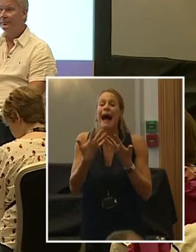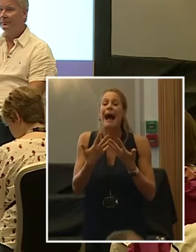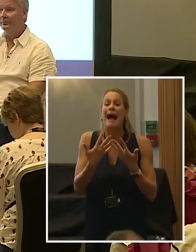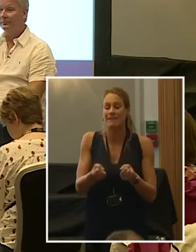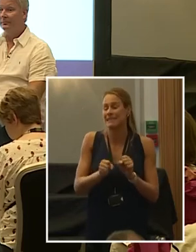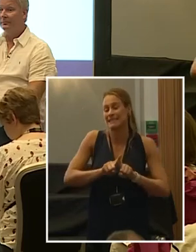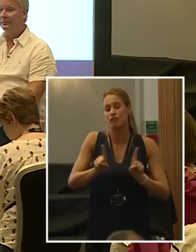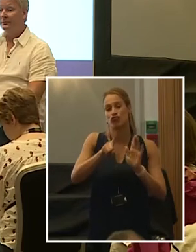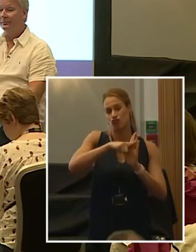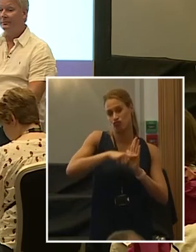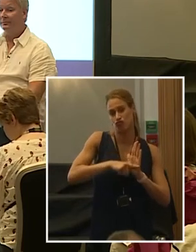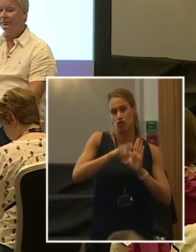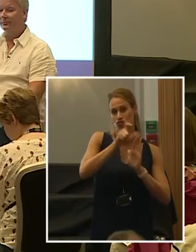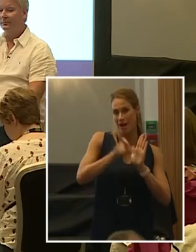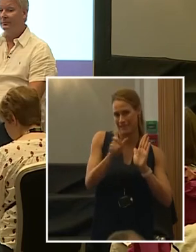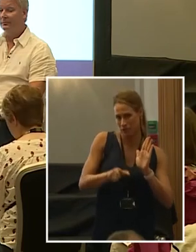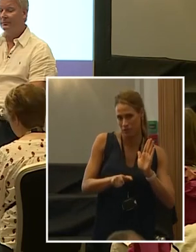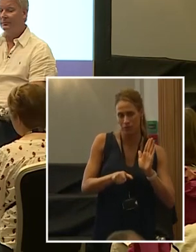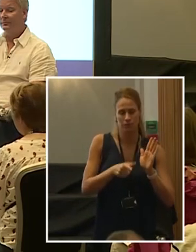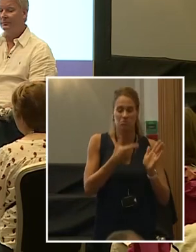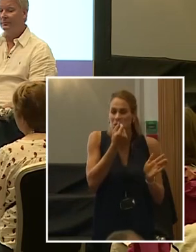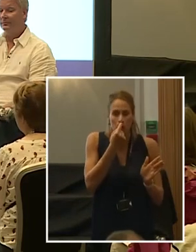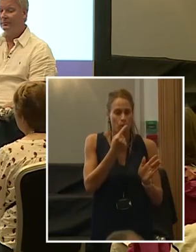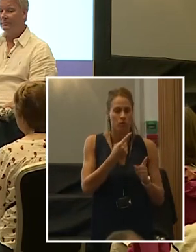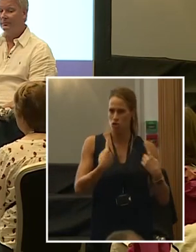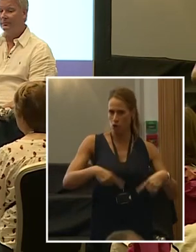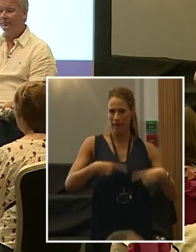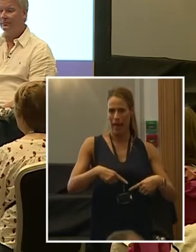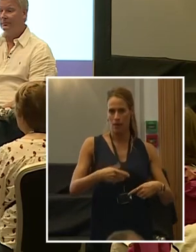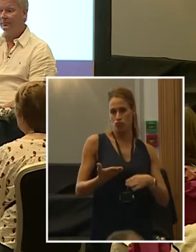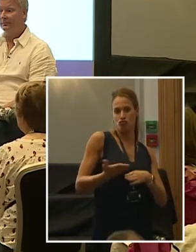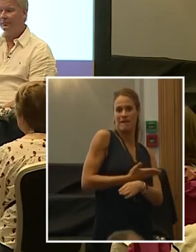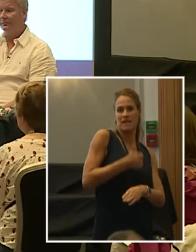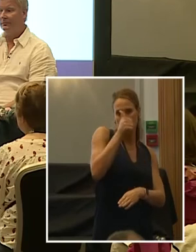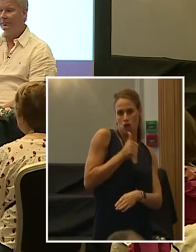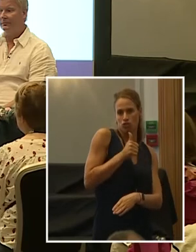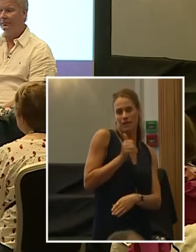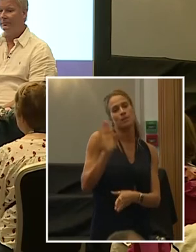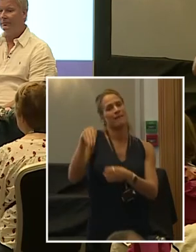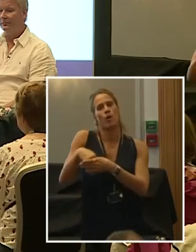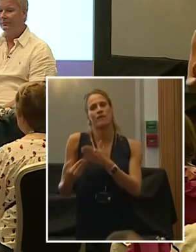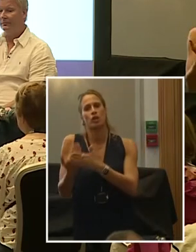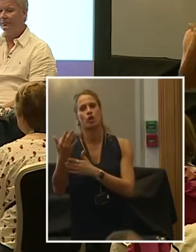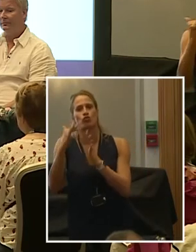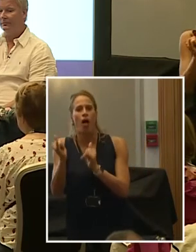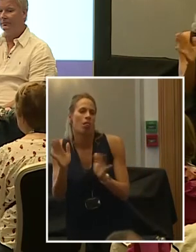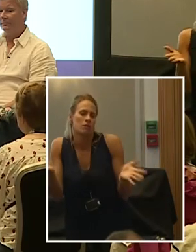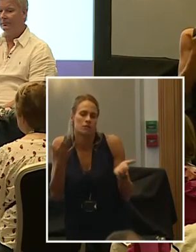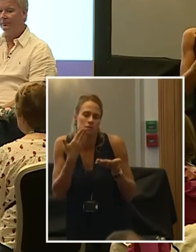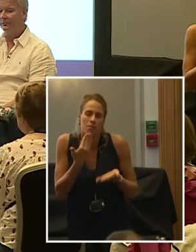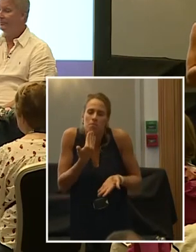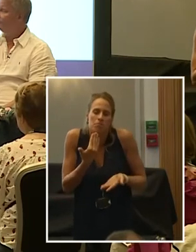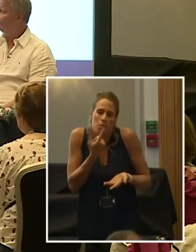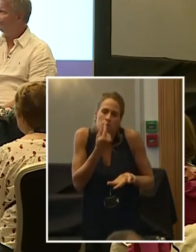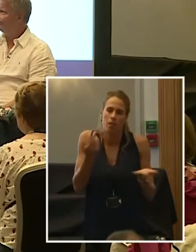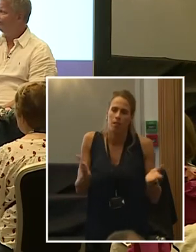new trial, it says you're not to have had surgery before or had surgery within a specific amount of time, then depending on when you had it previously, it may exclude